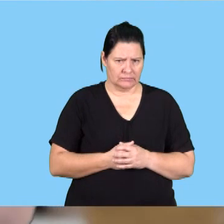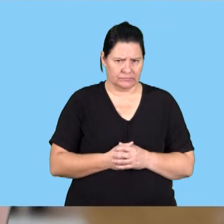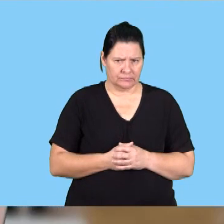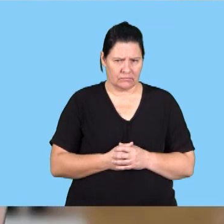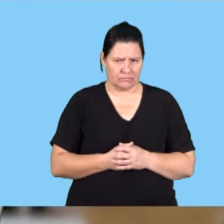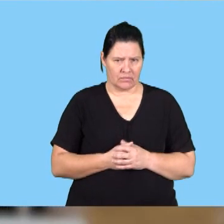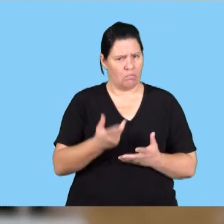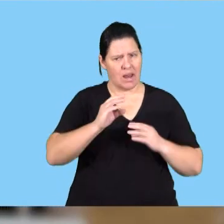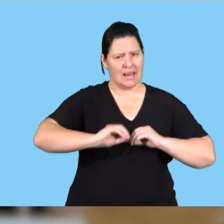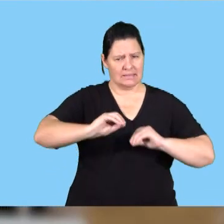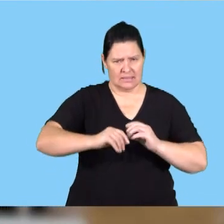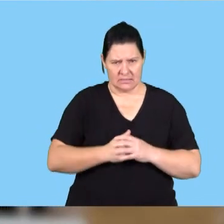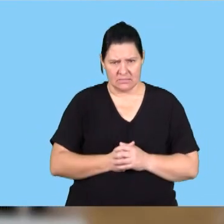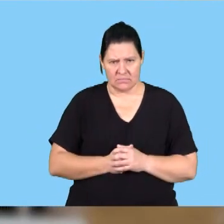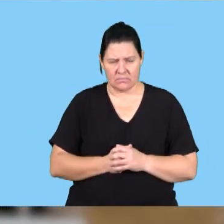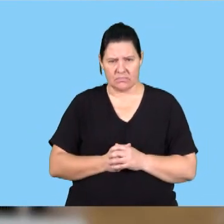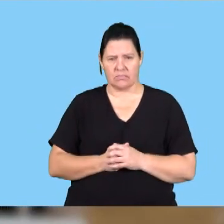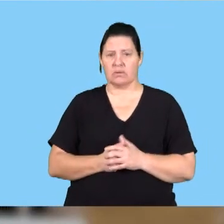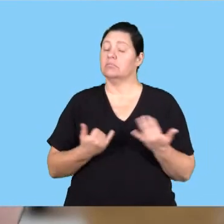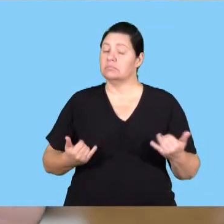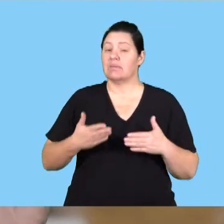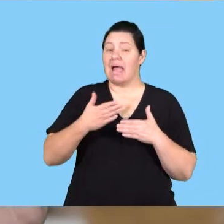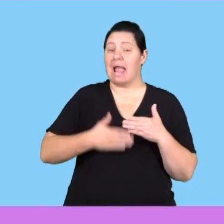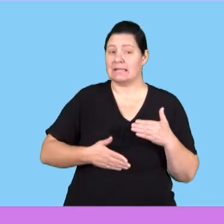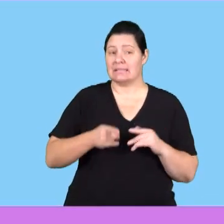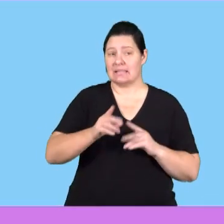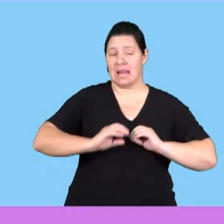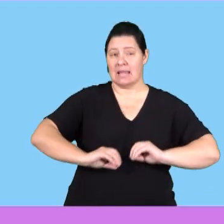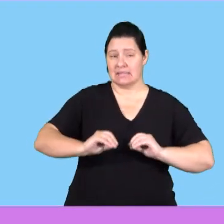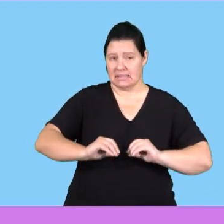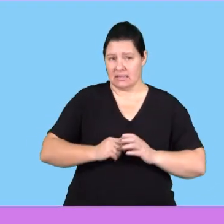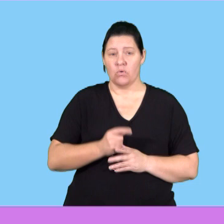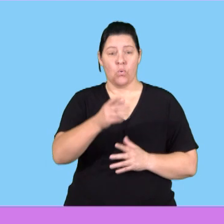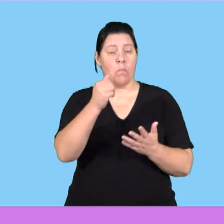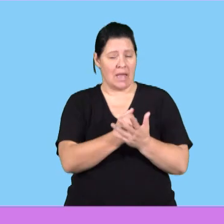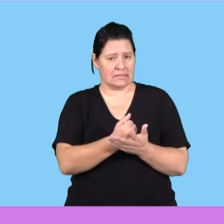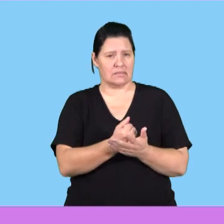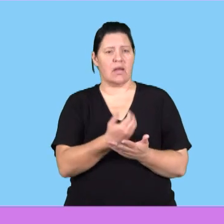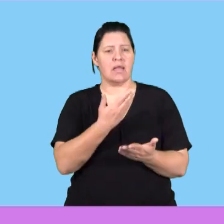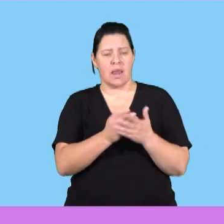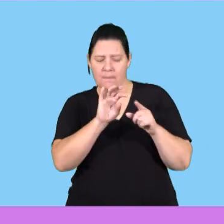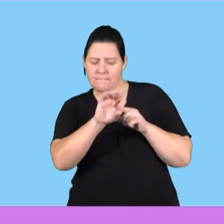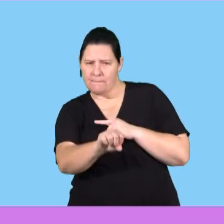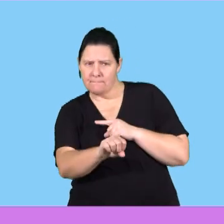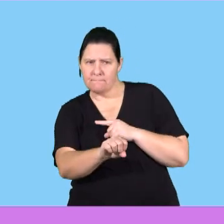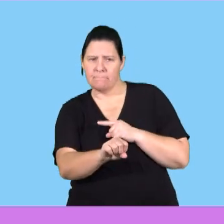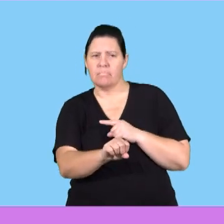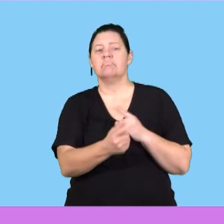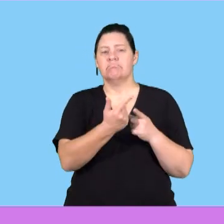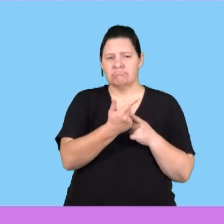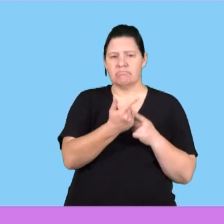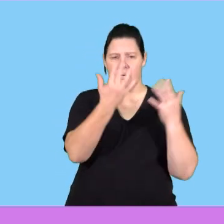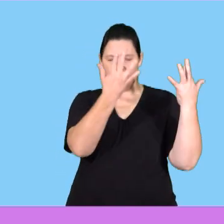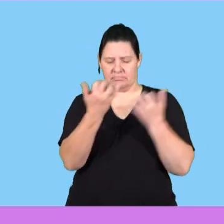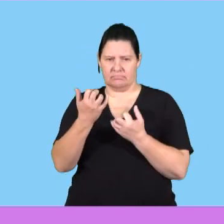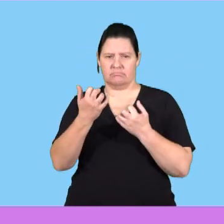this afternoon or in this lesson. All right, so by the end of this lesson, you should be able to define and